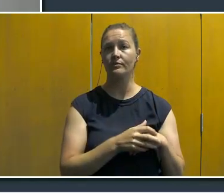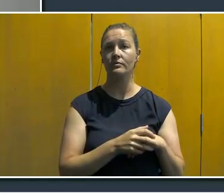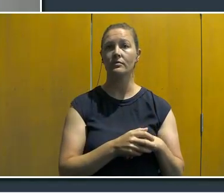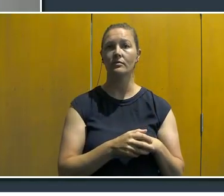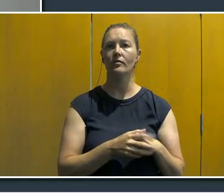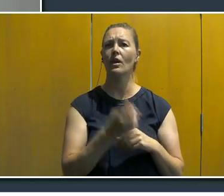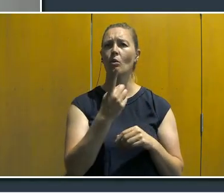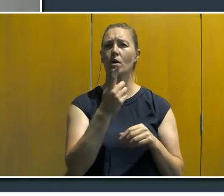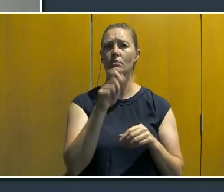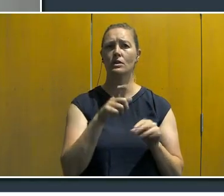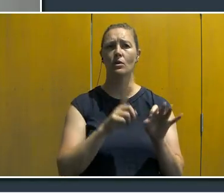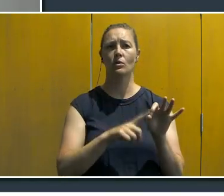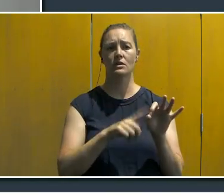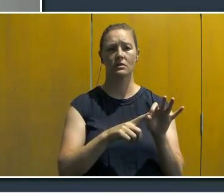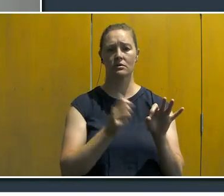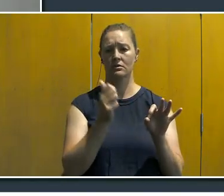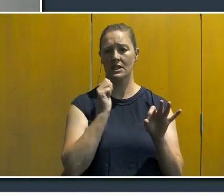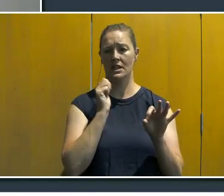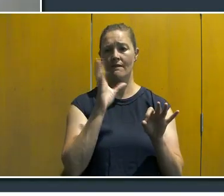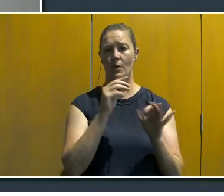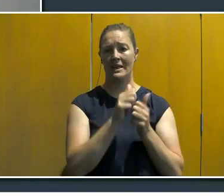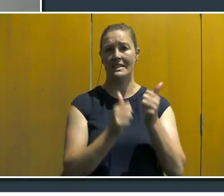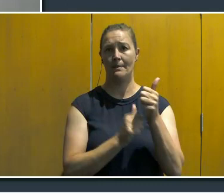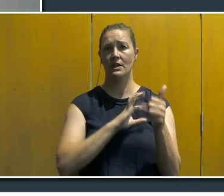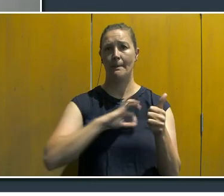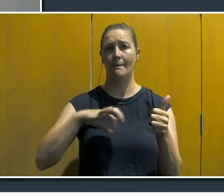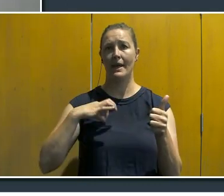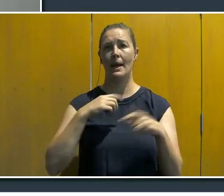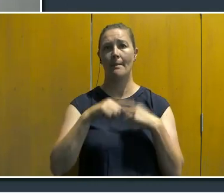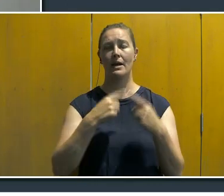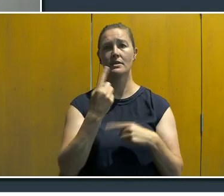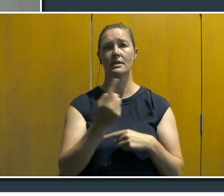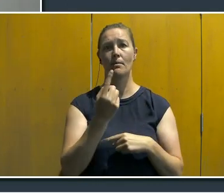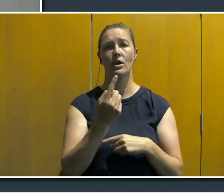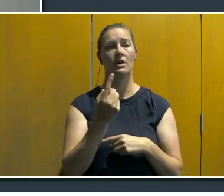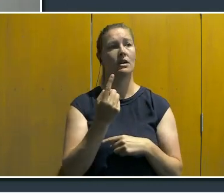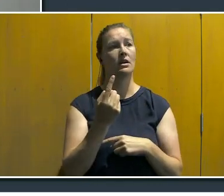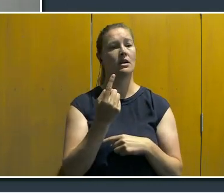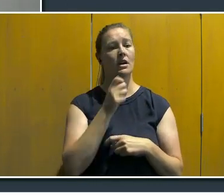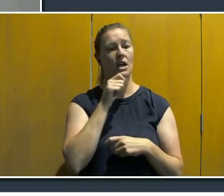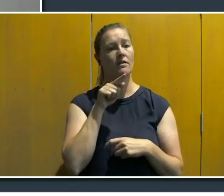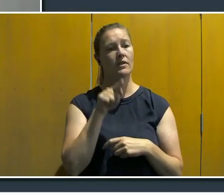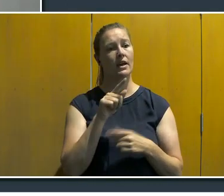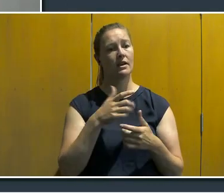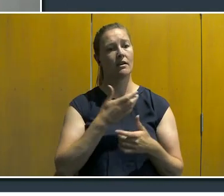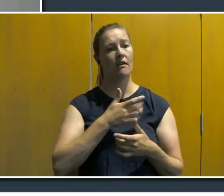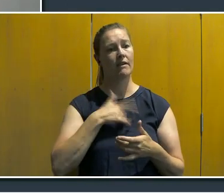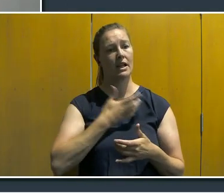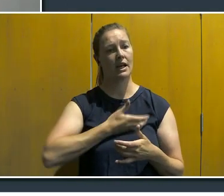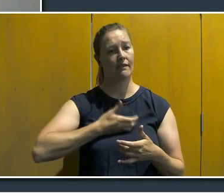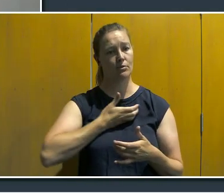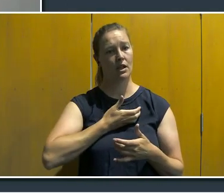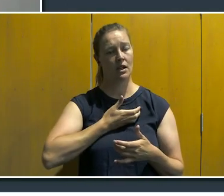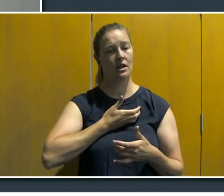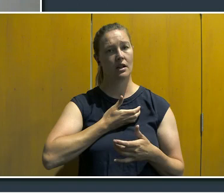question late yesterday from the Deputy Mayor about someone whether they would be comfortable